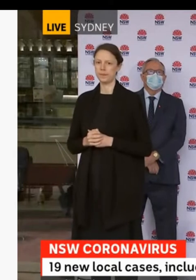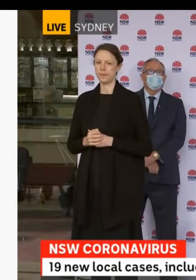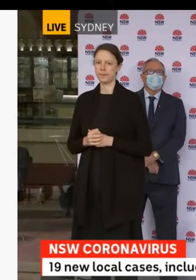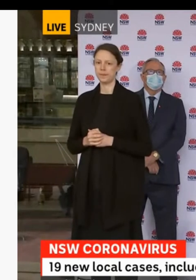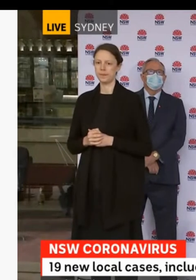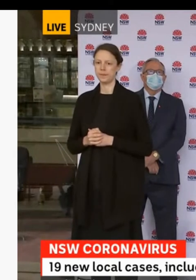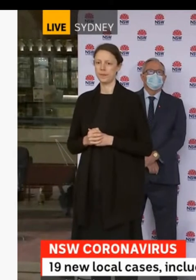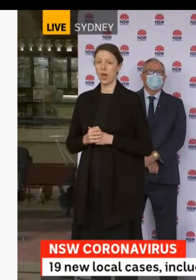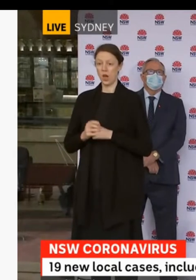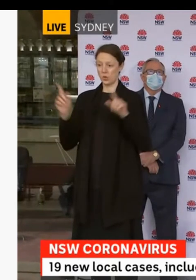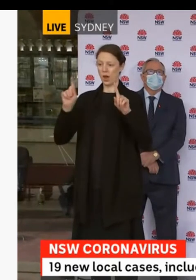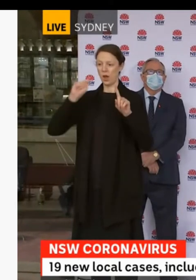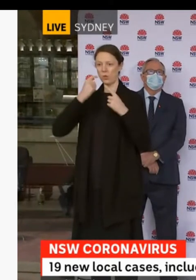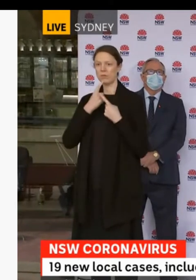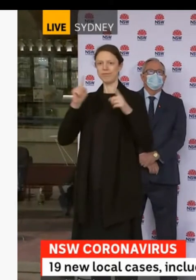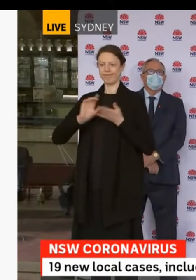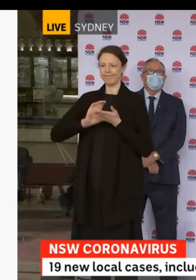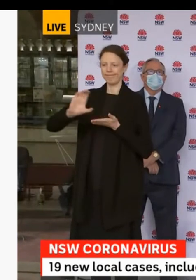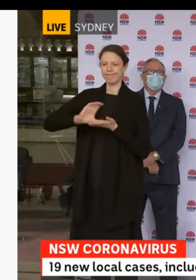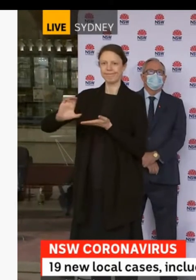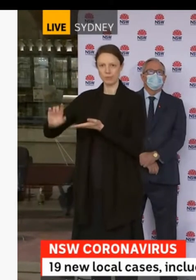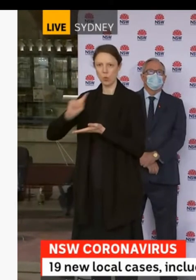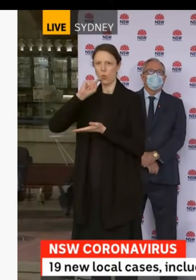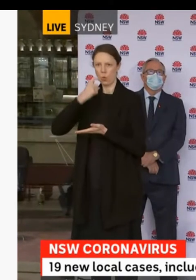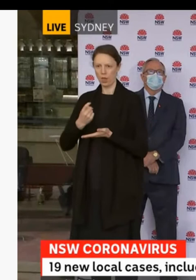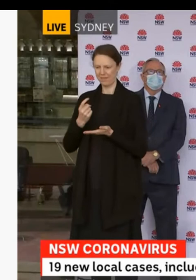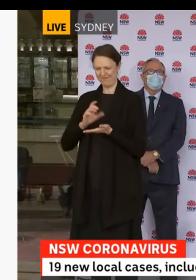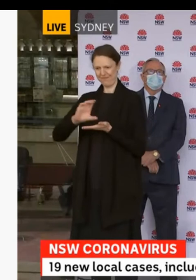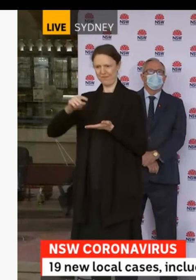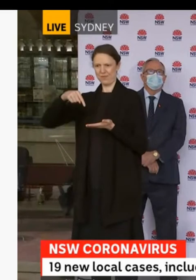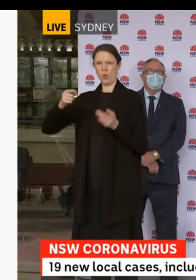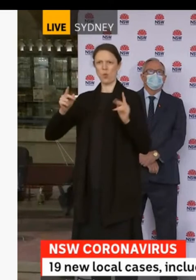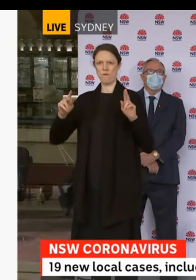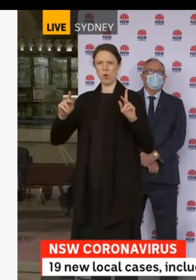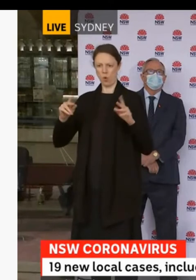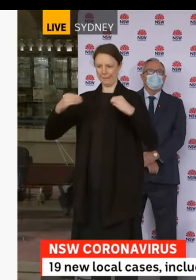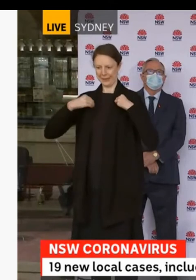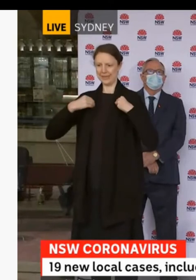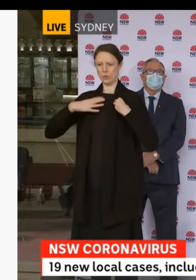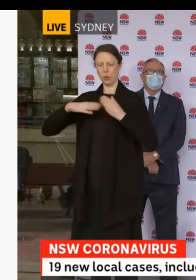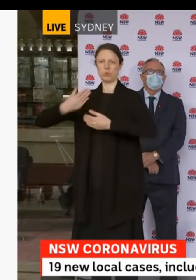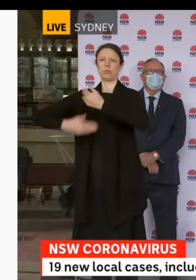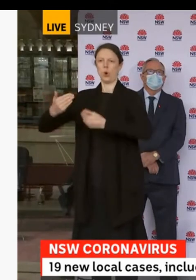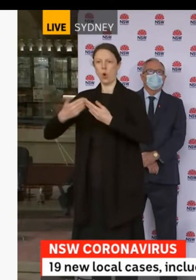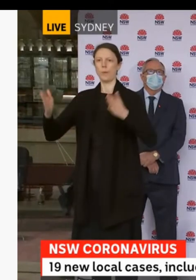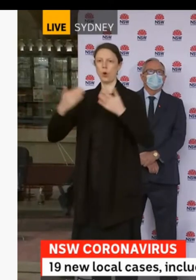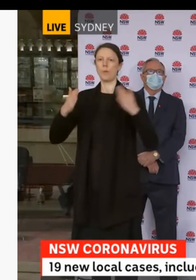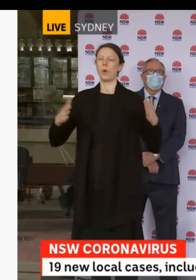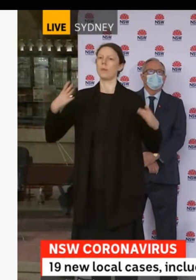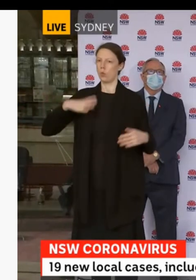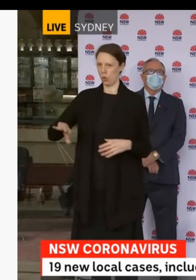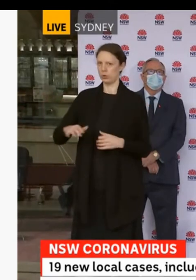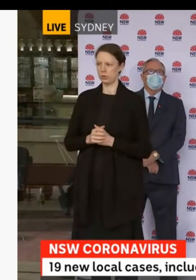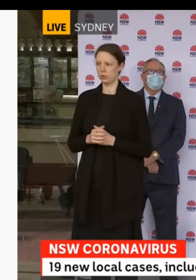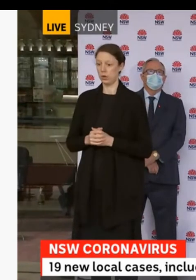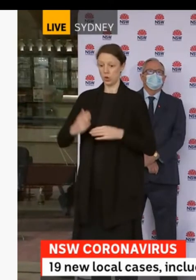relation to today's package, I want to say that it continues to focus on keeping businesses in business, and people in jobs, and I know and I